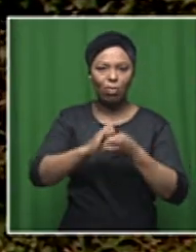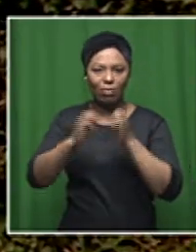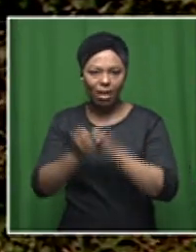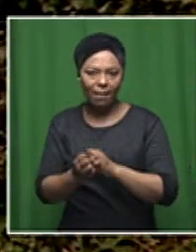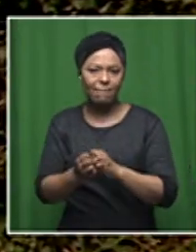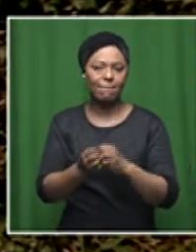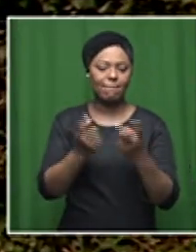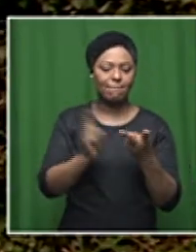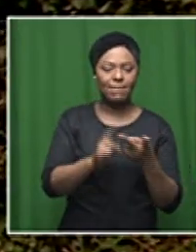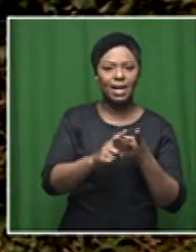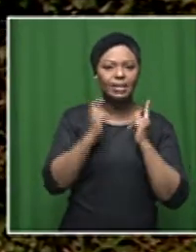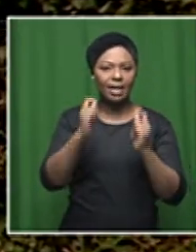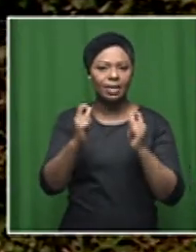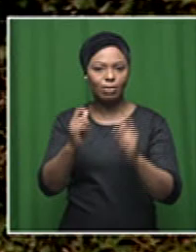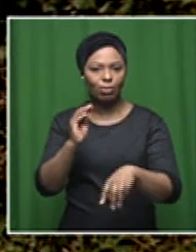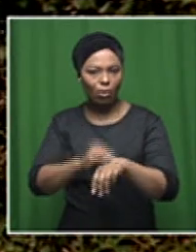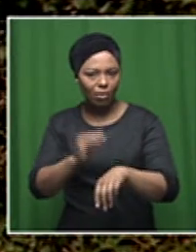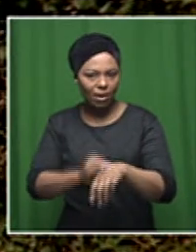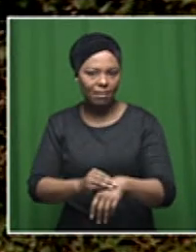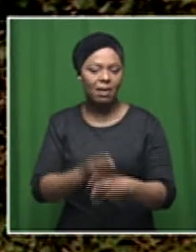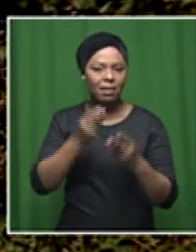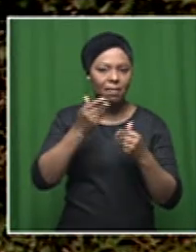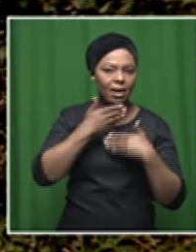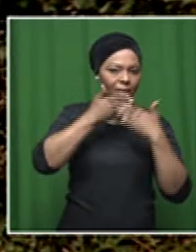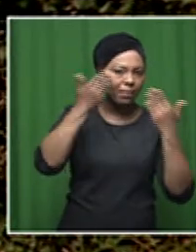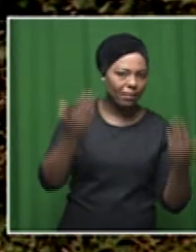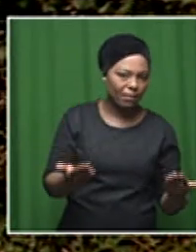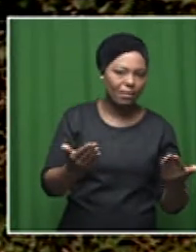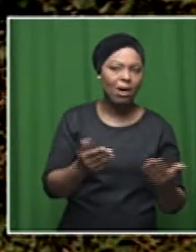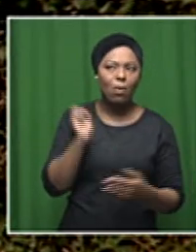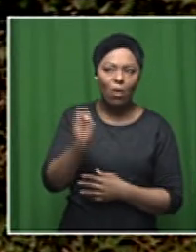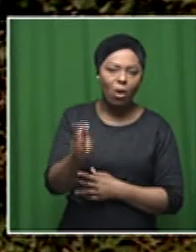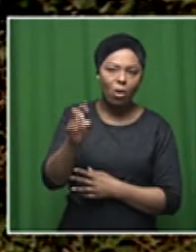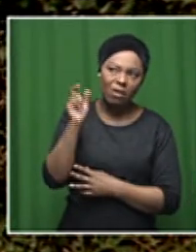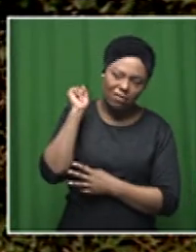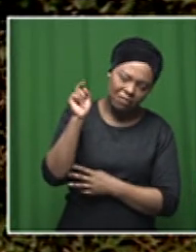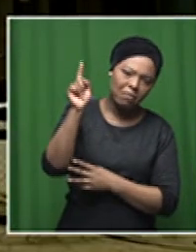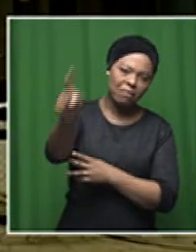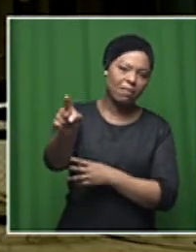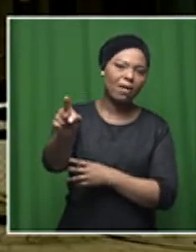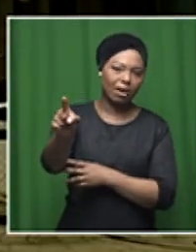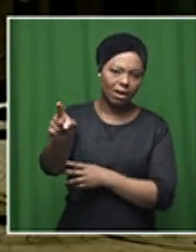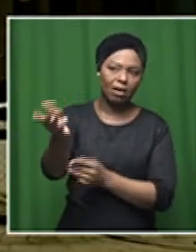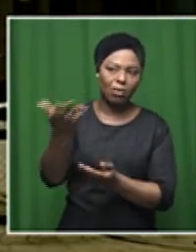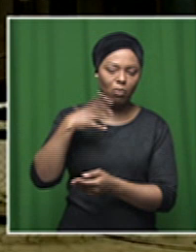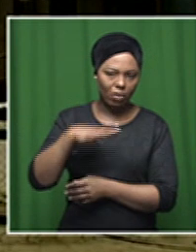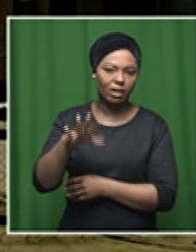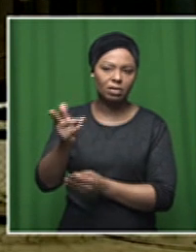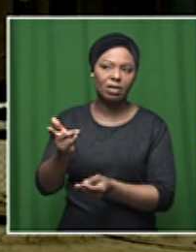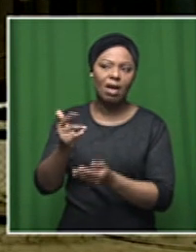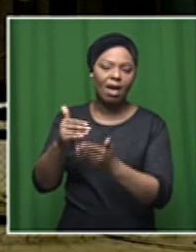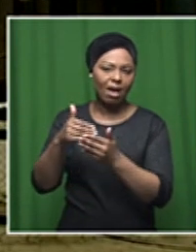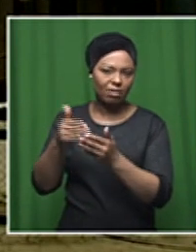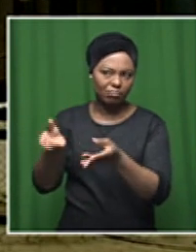have money for public transport and are walking a couple of kilometers in adverse weather conditions to